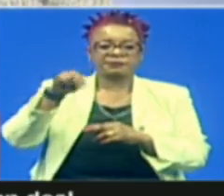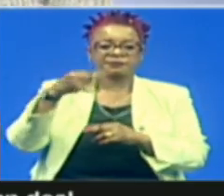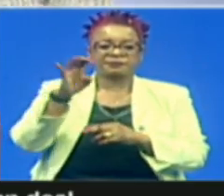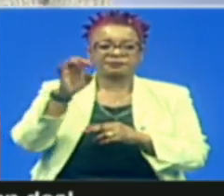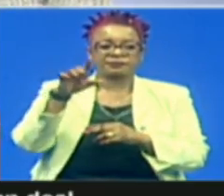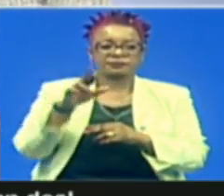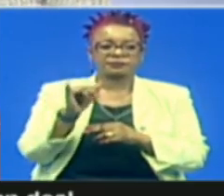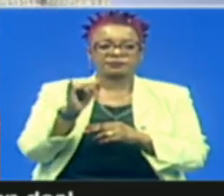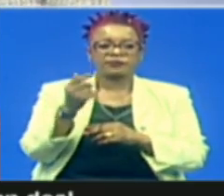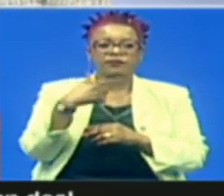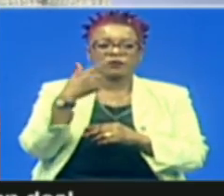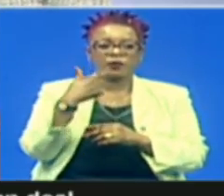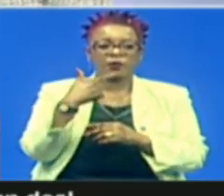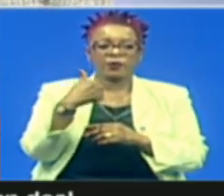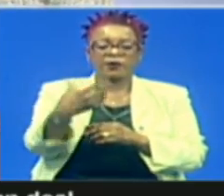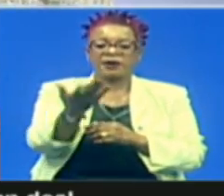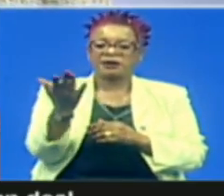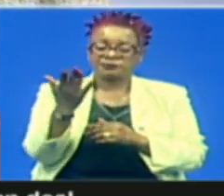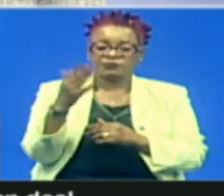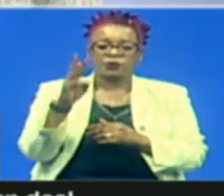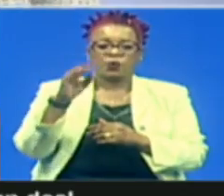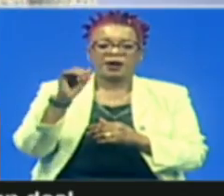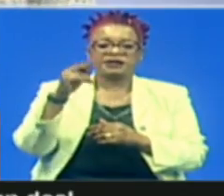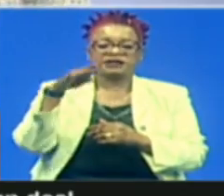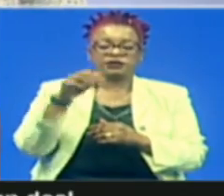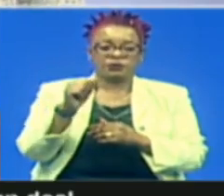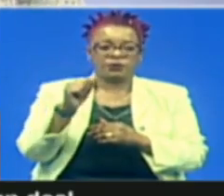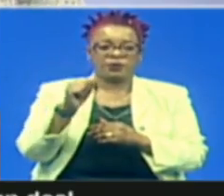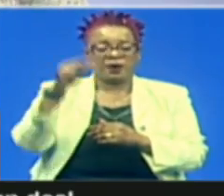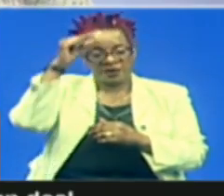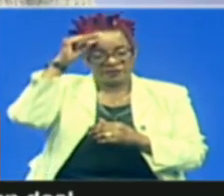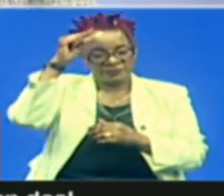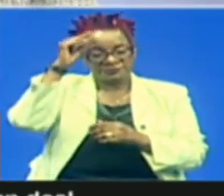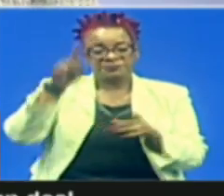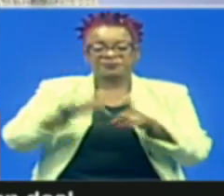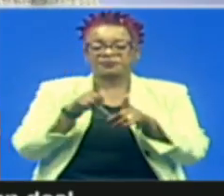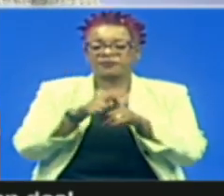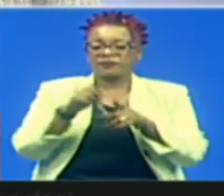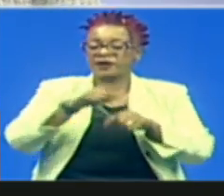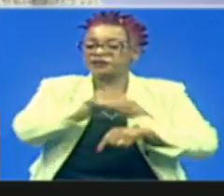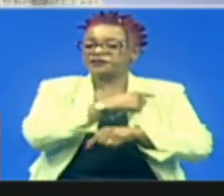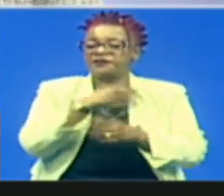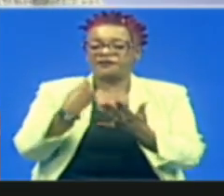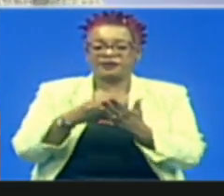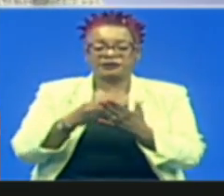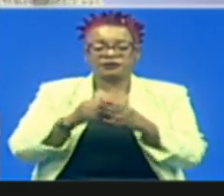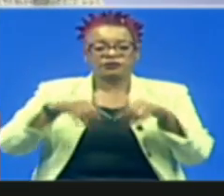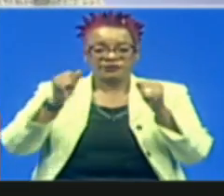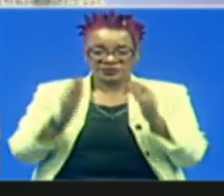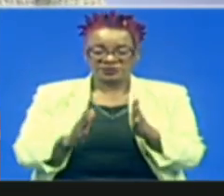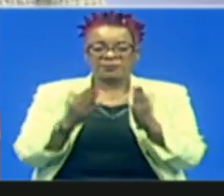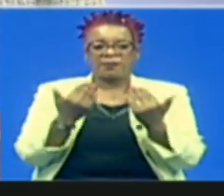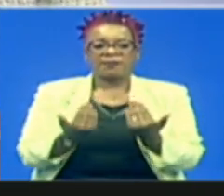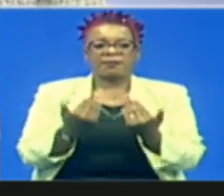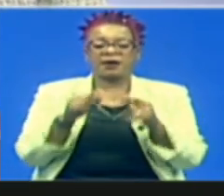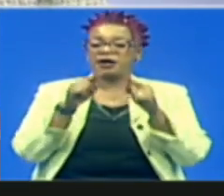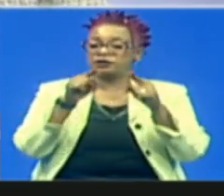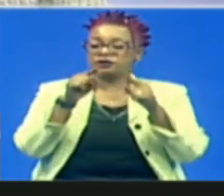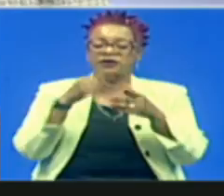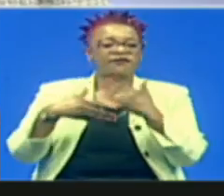recently served in Ferdinand Waititu's government as chief finance officer, now accuses the former